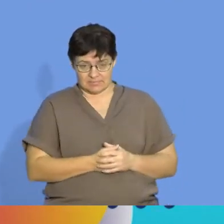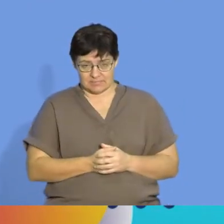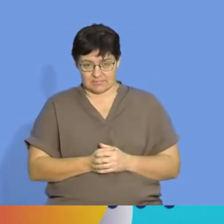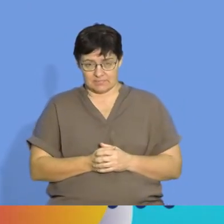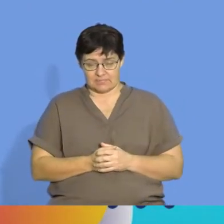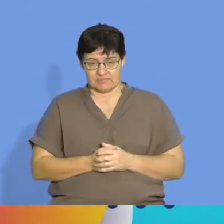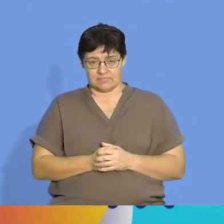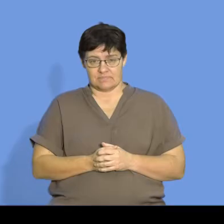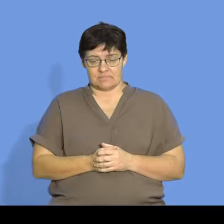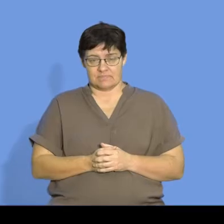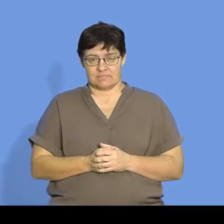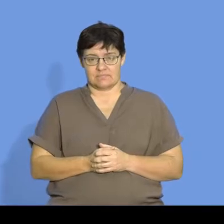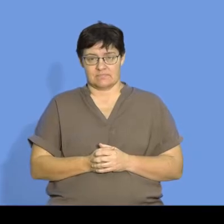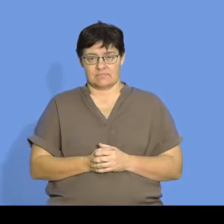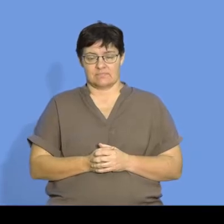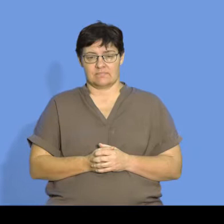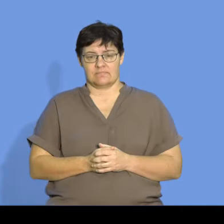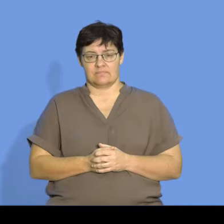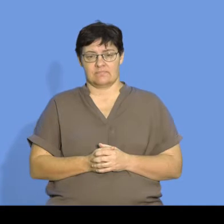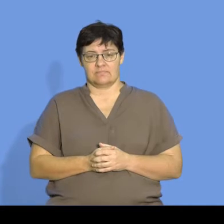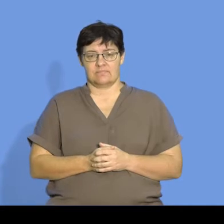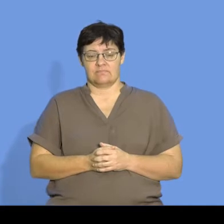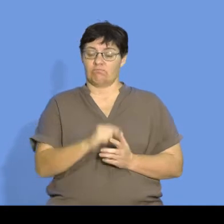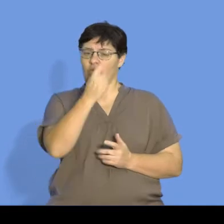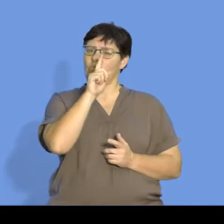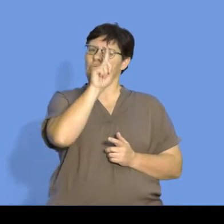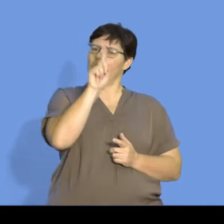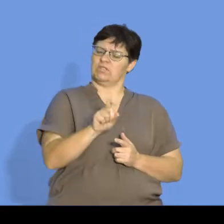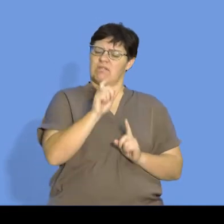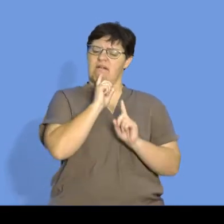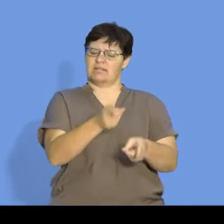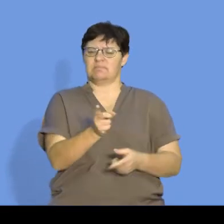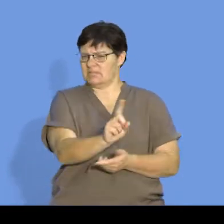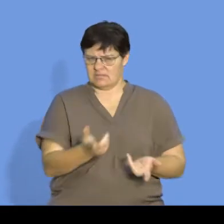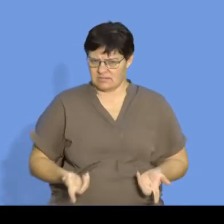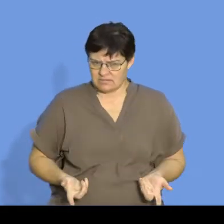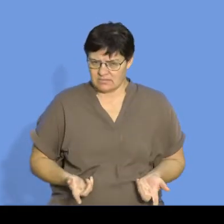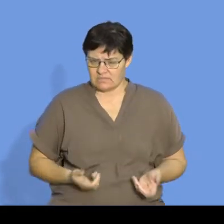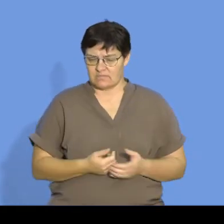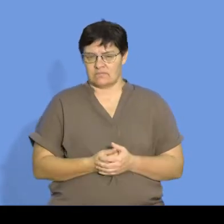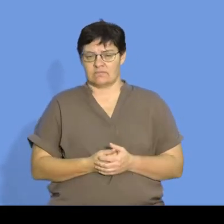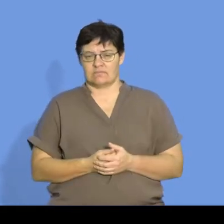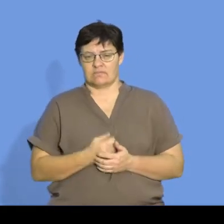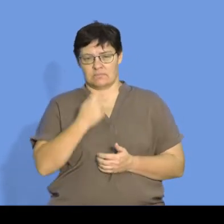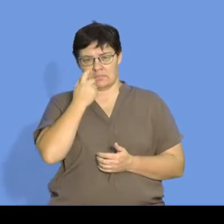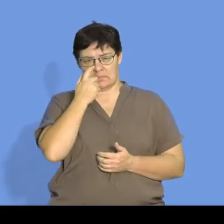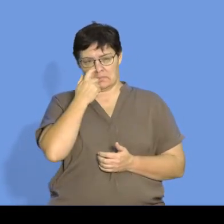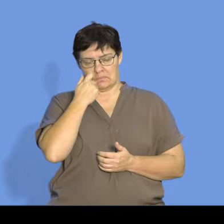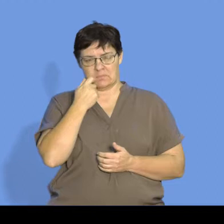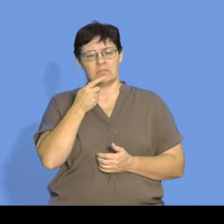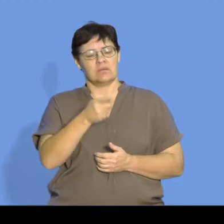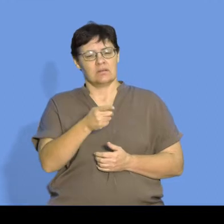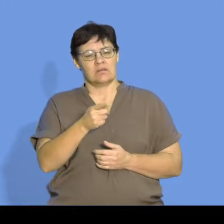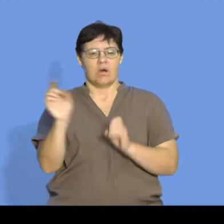statement. So, the question that we have to answer is, what is